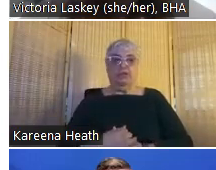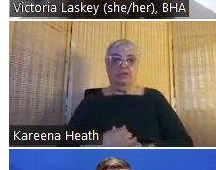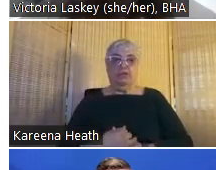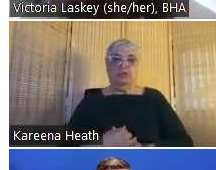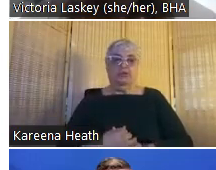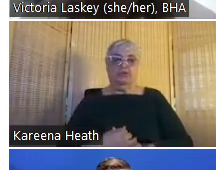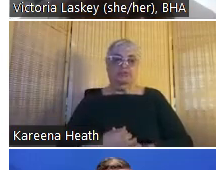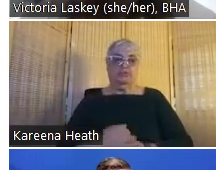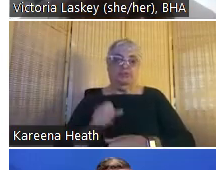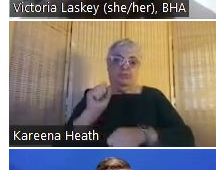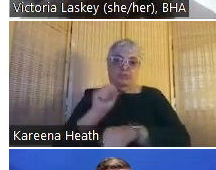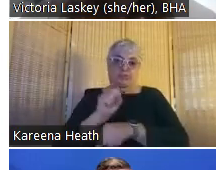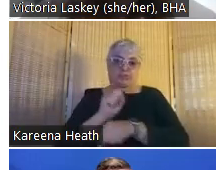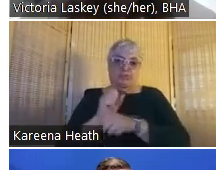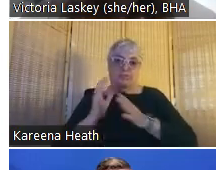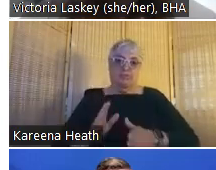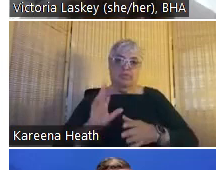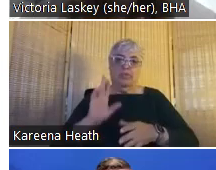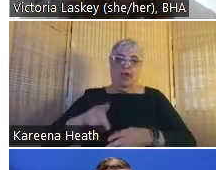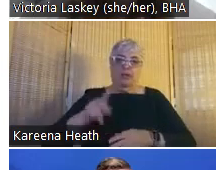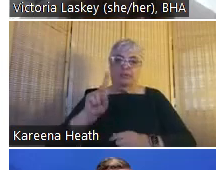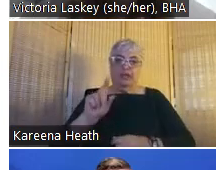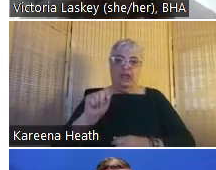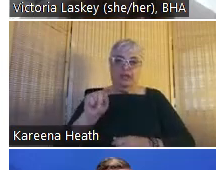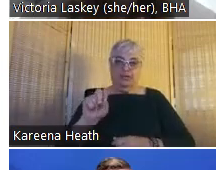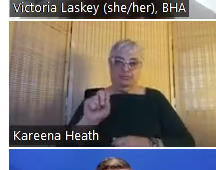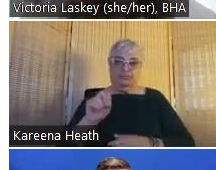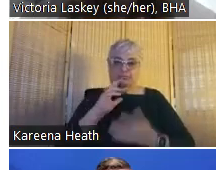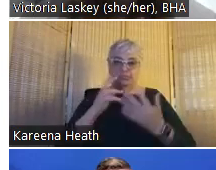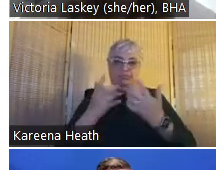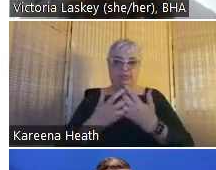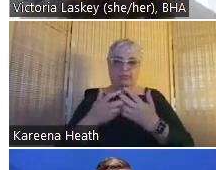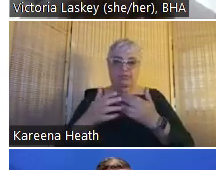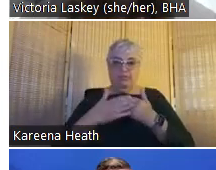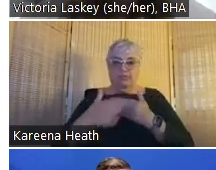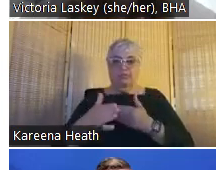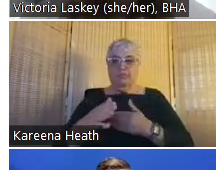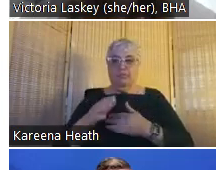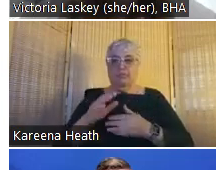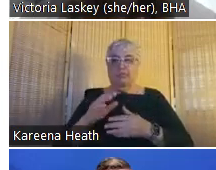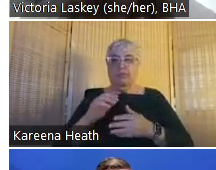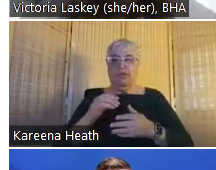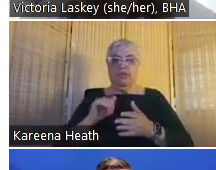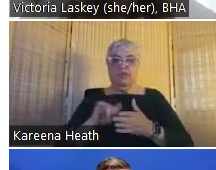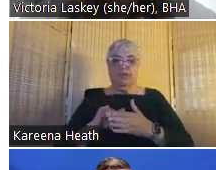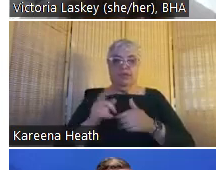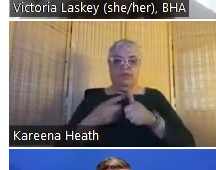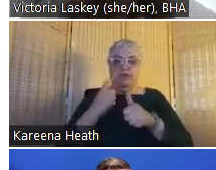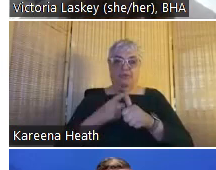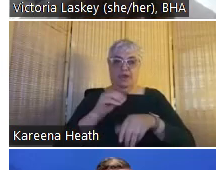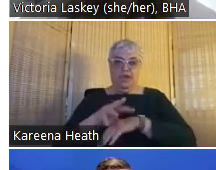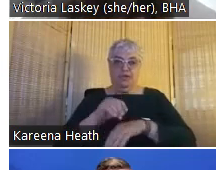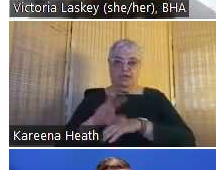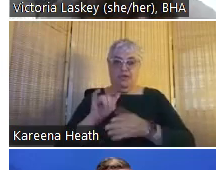And then we updated the personnel requirements just to match the rest of the substance use chapters. So primary counselors for individuals